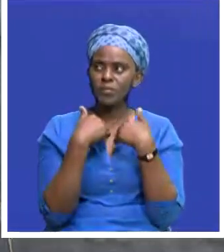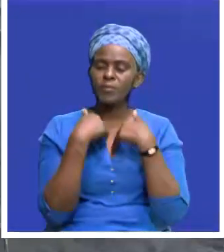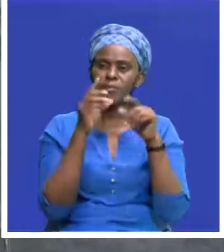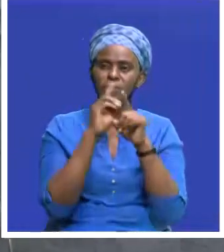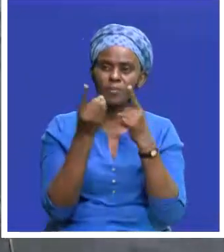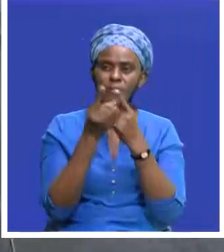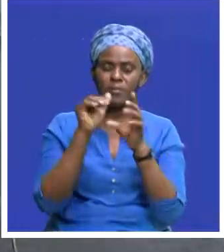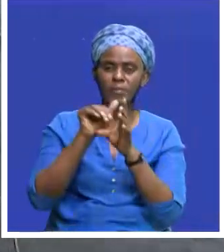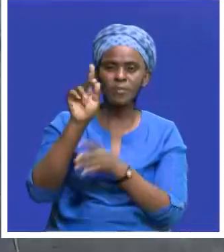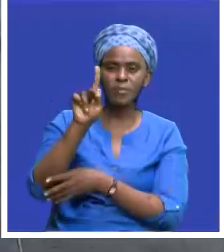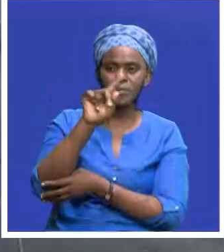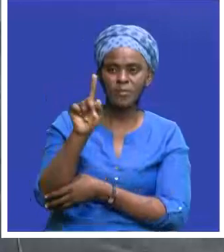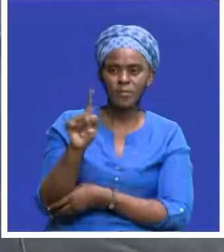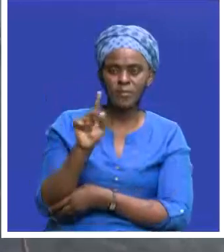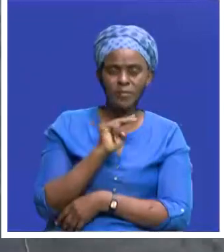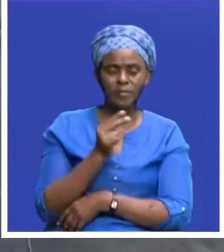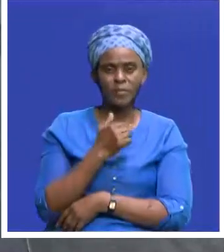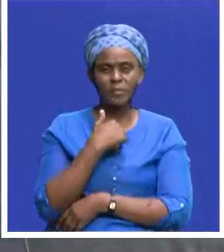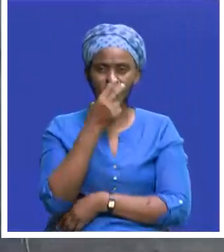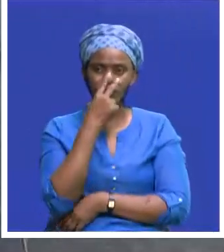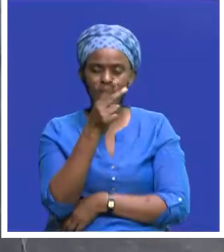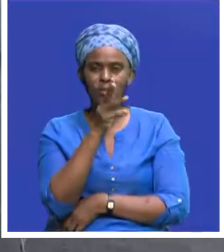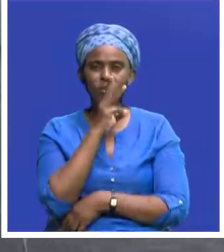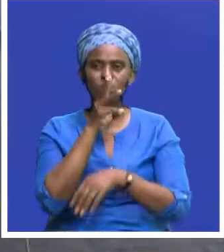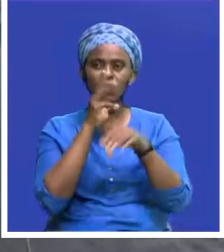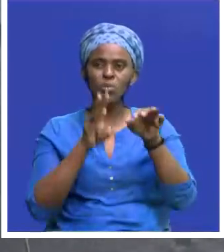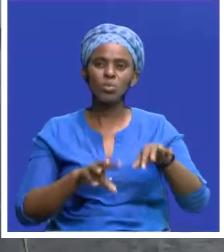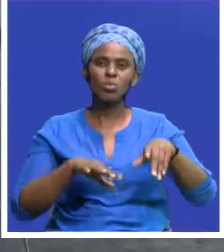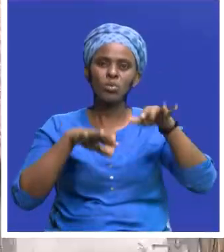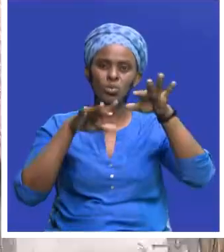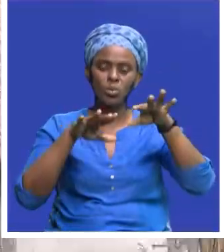Kazungula. We've seen how the flash floods affected